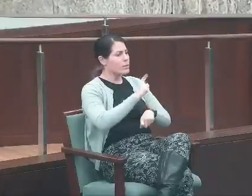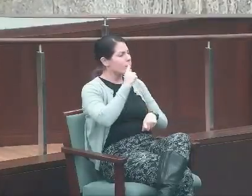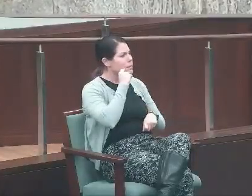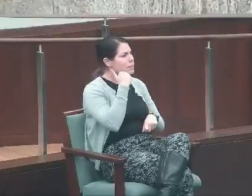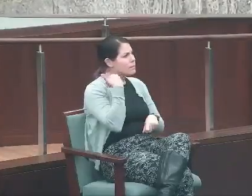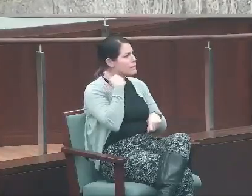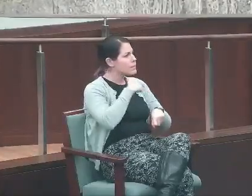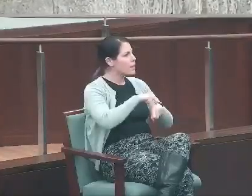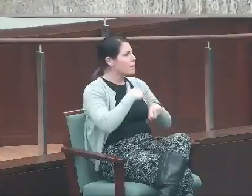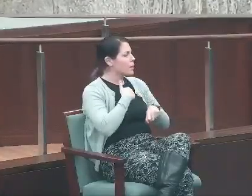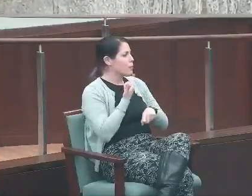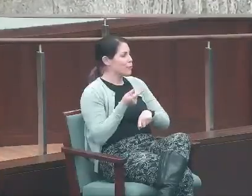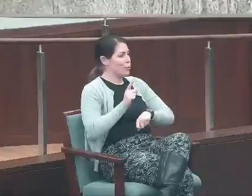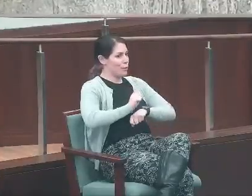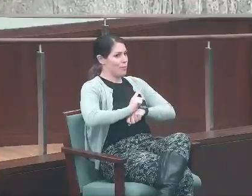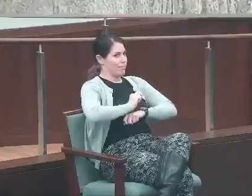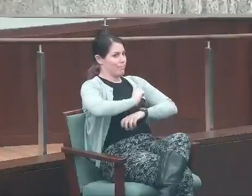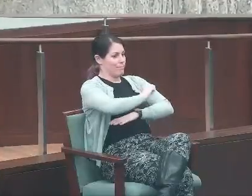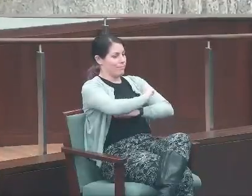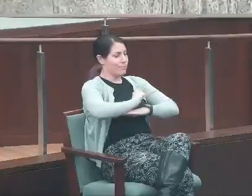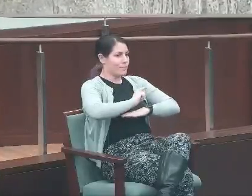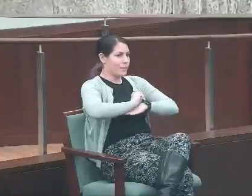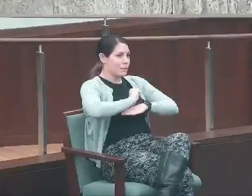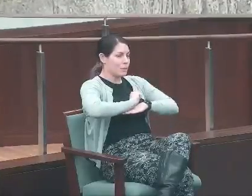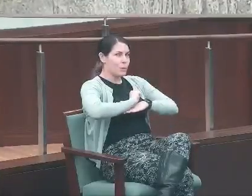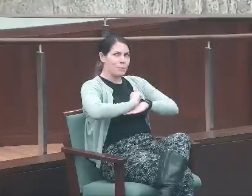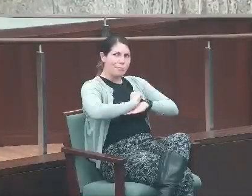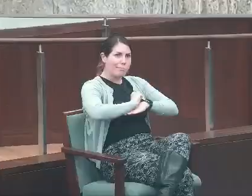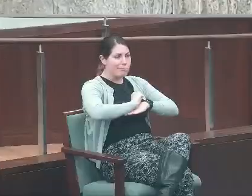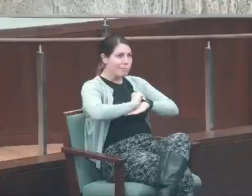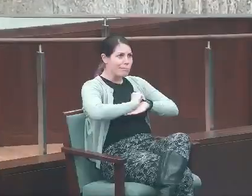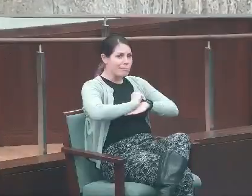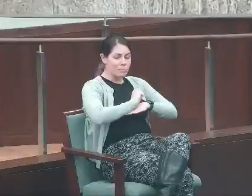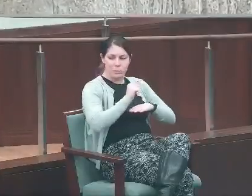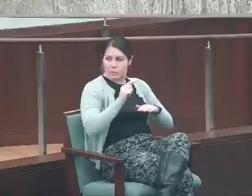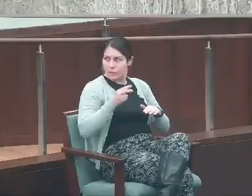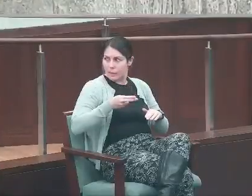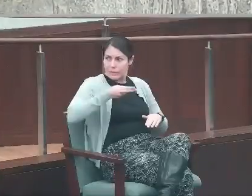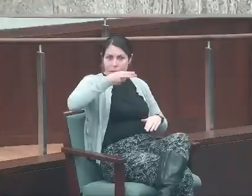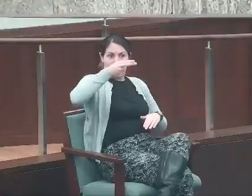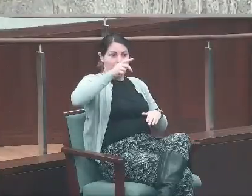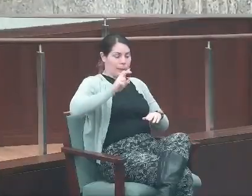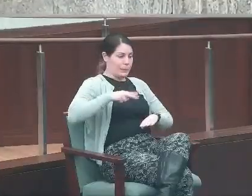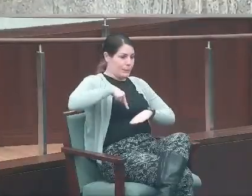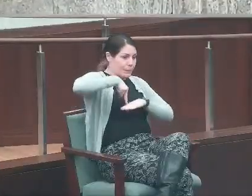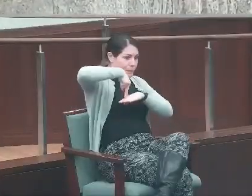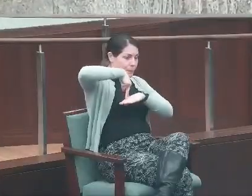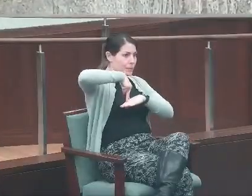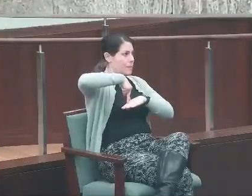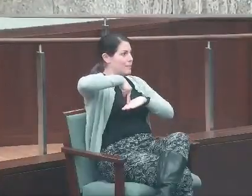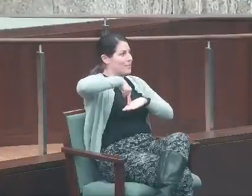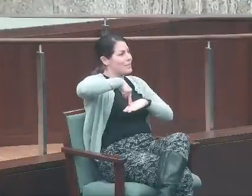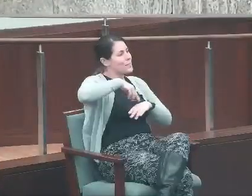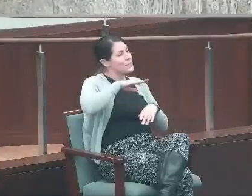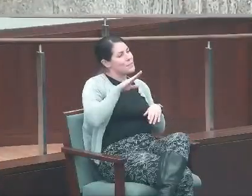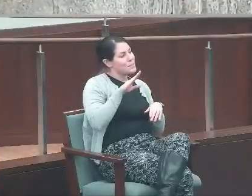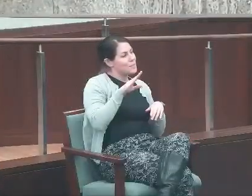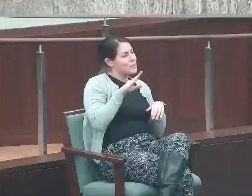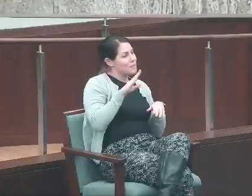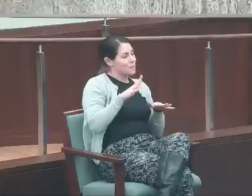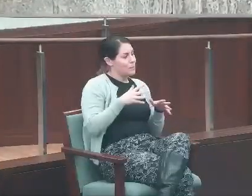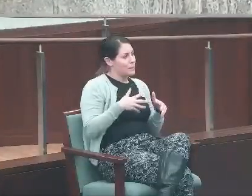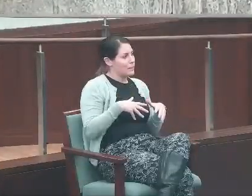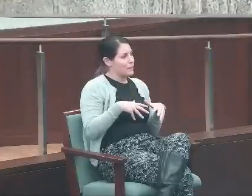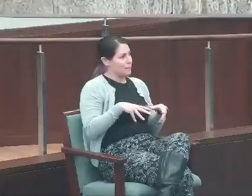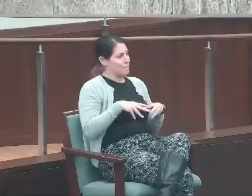time that I was on the Bima, and it was not nearly this high. It's kind of intimidating up here, but things have been